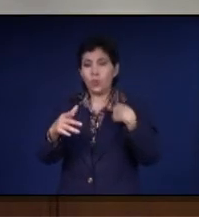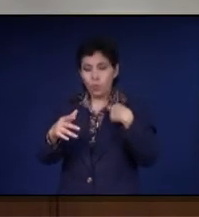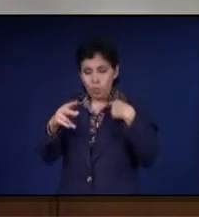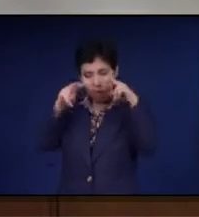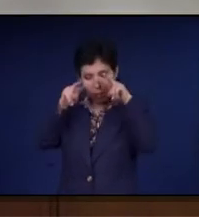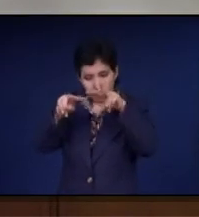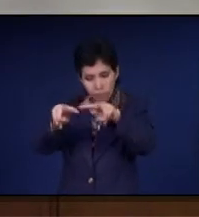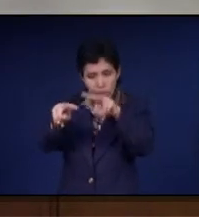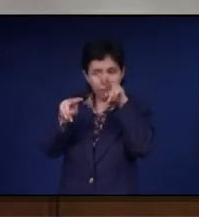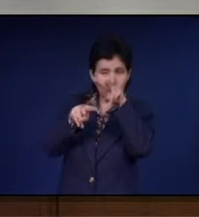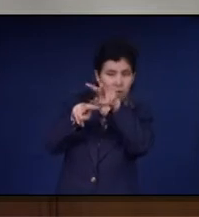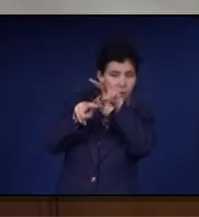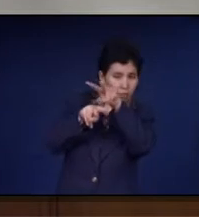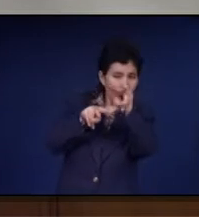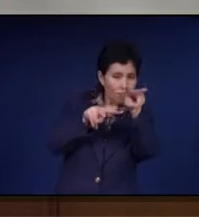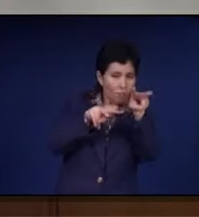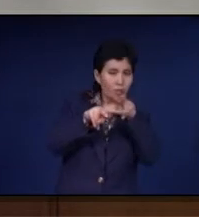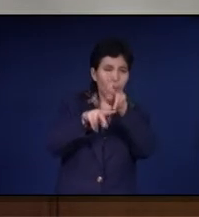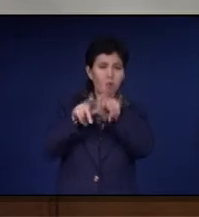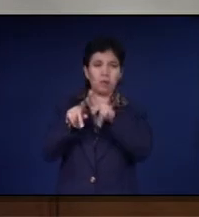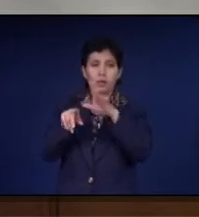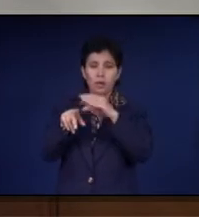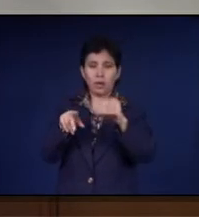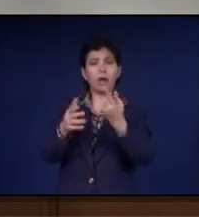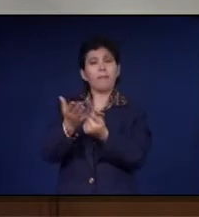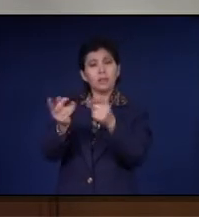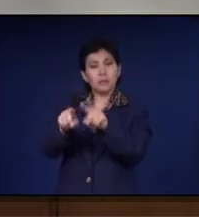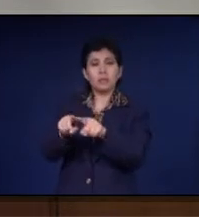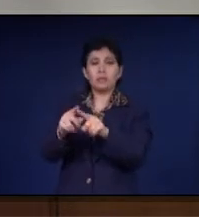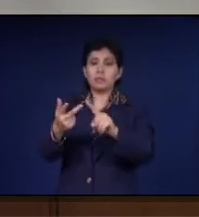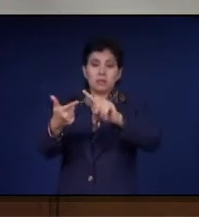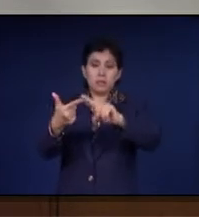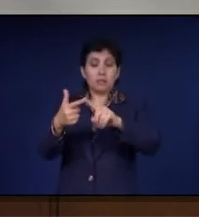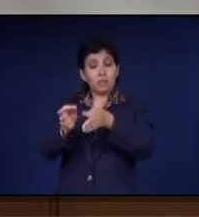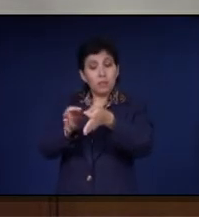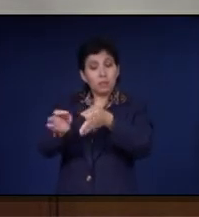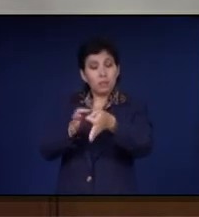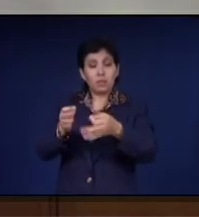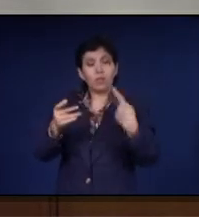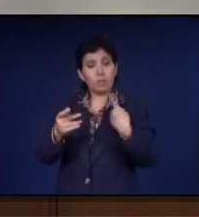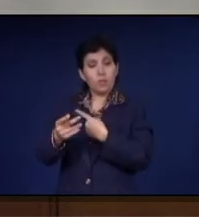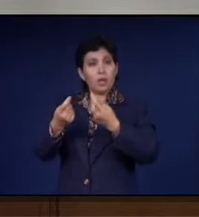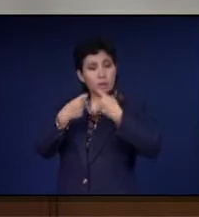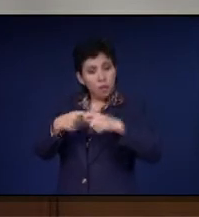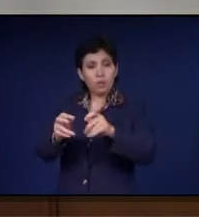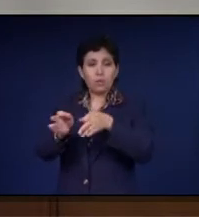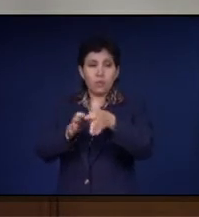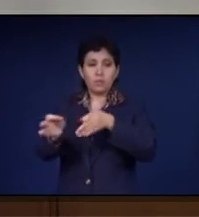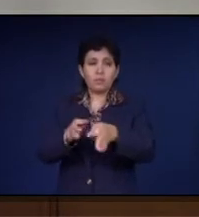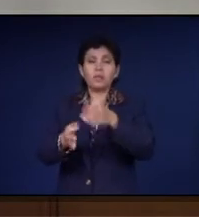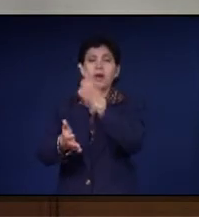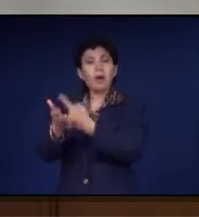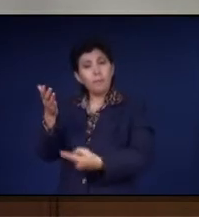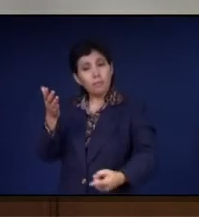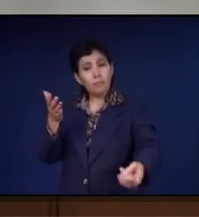people and we write down what is happening. Secondly, we explain. We try to explain. We connect what is